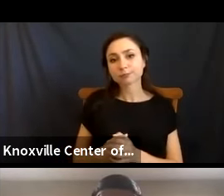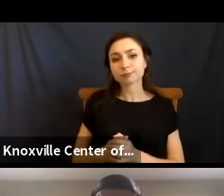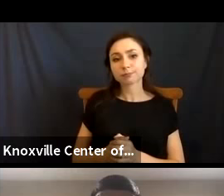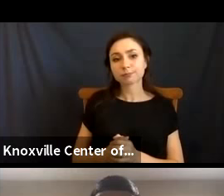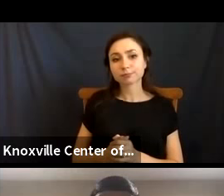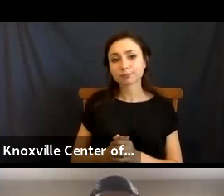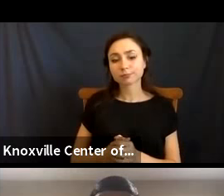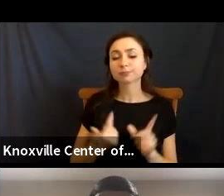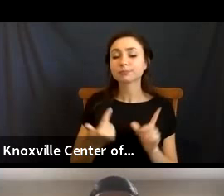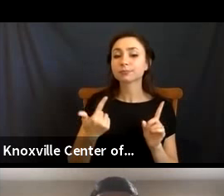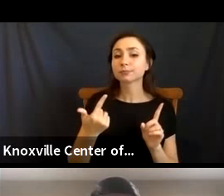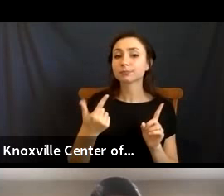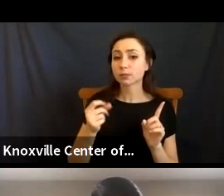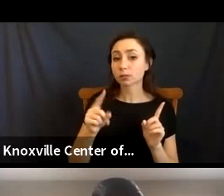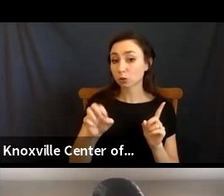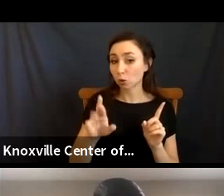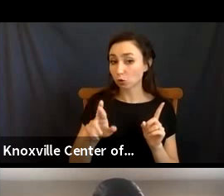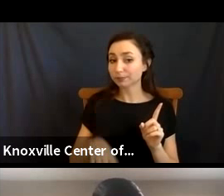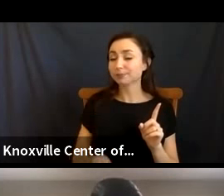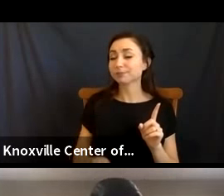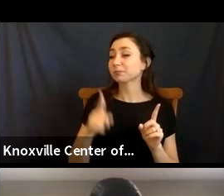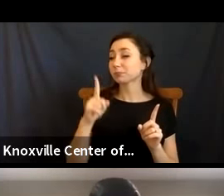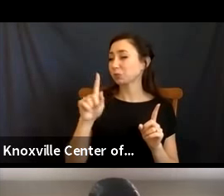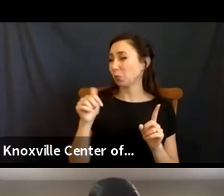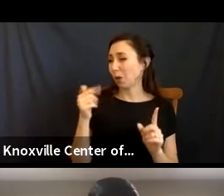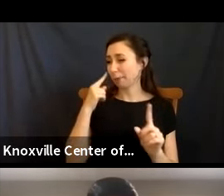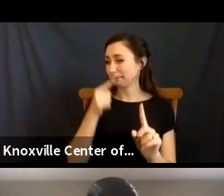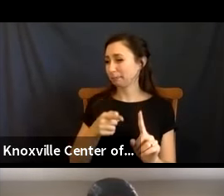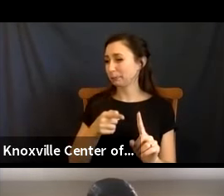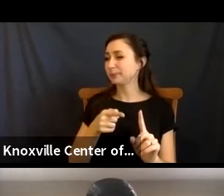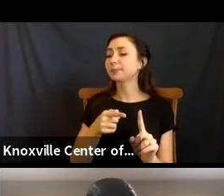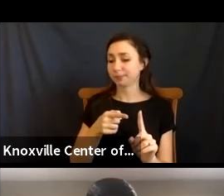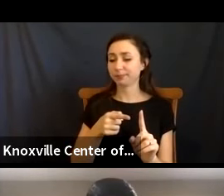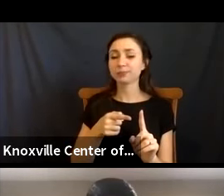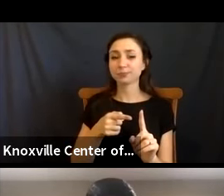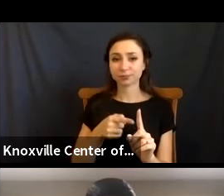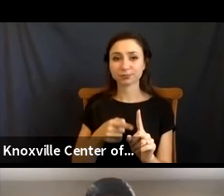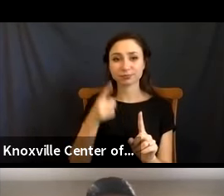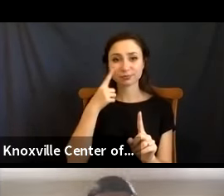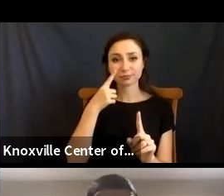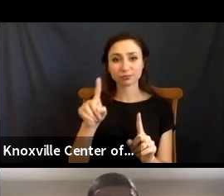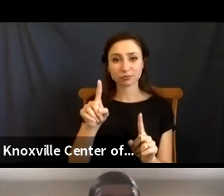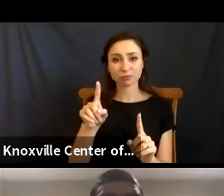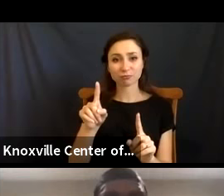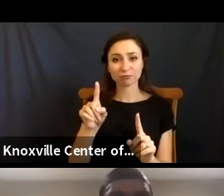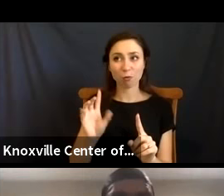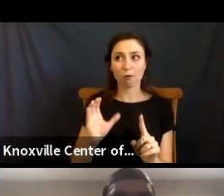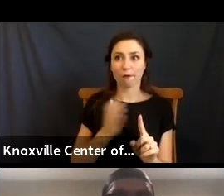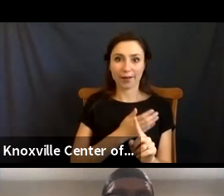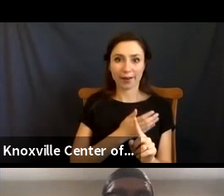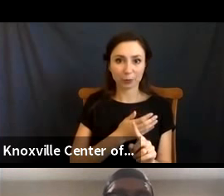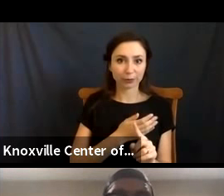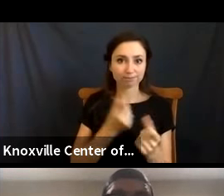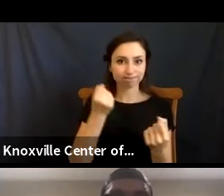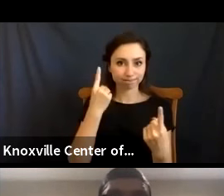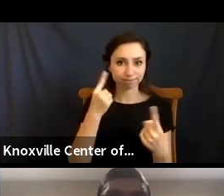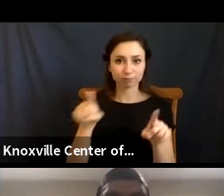One other point of discussion, and this is for our consumption, but also for public